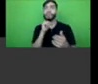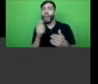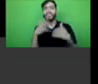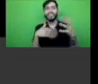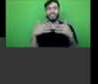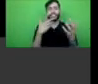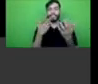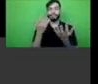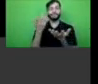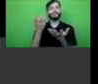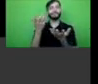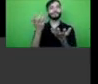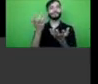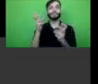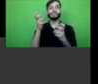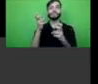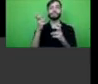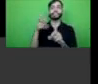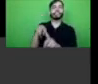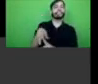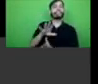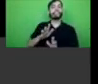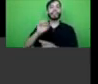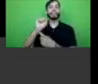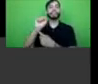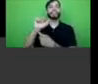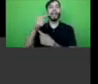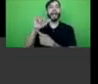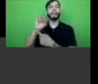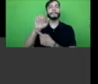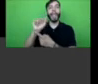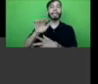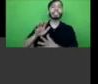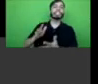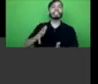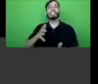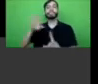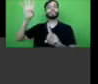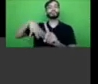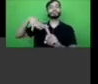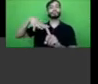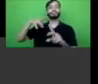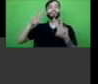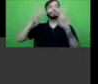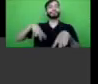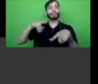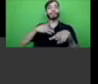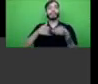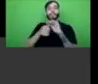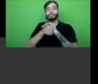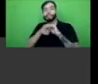Sometimes our communities think it is helpful for us not to be further